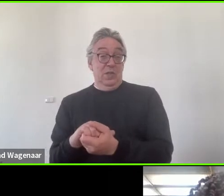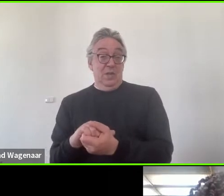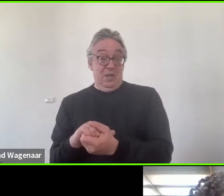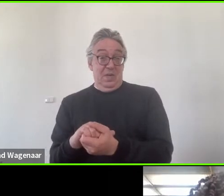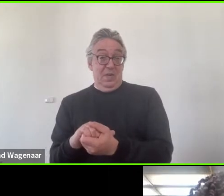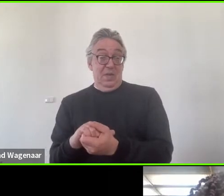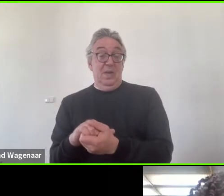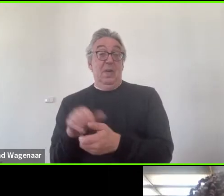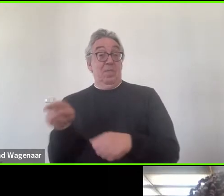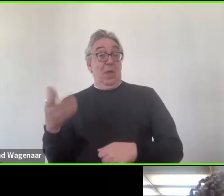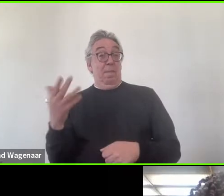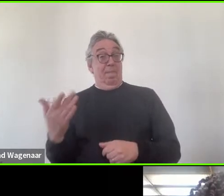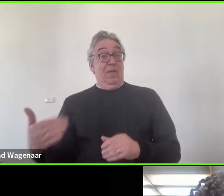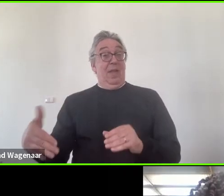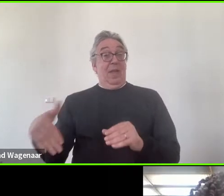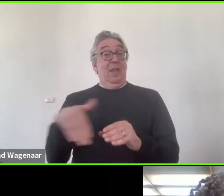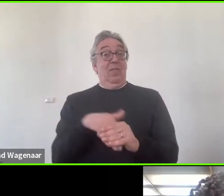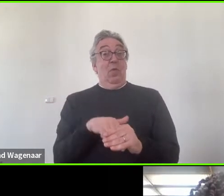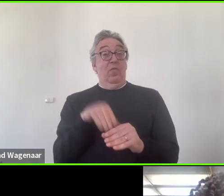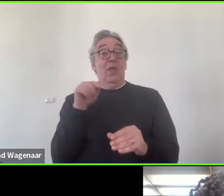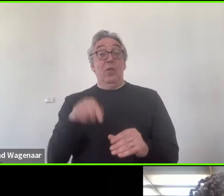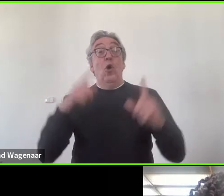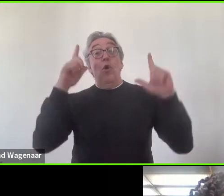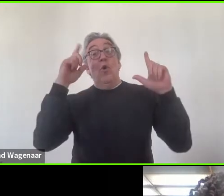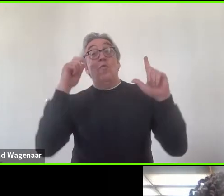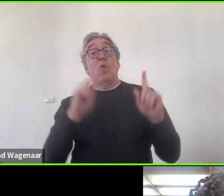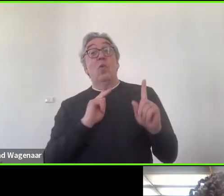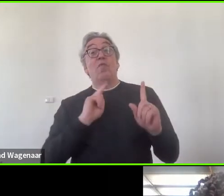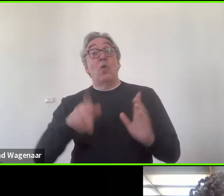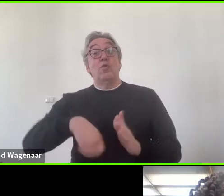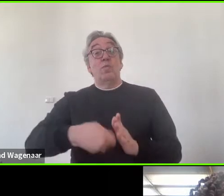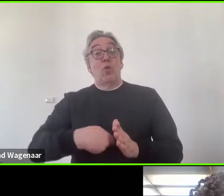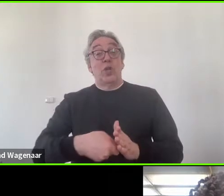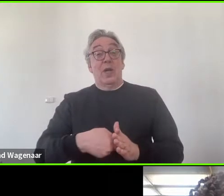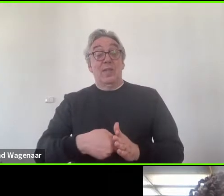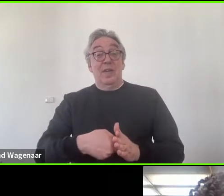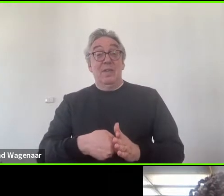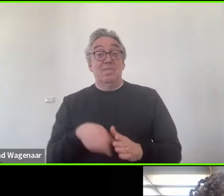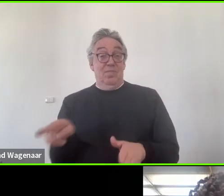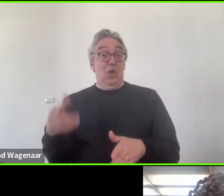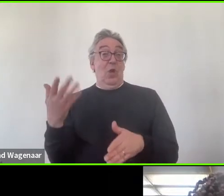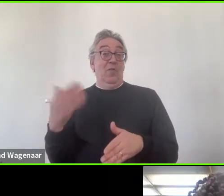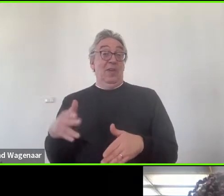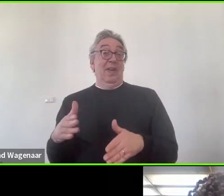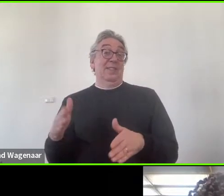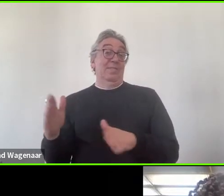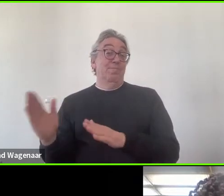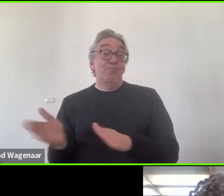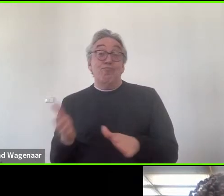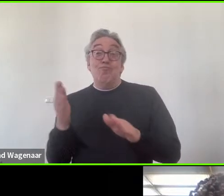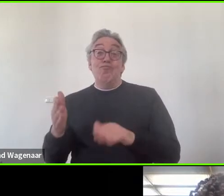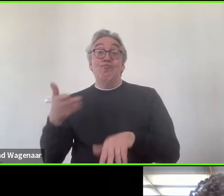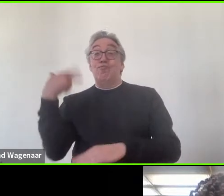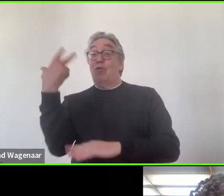who were involved in the Photovoice project. Meena has prepared a video message for us.